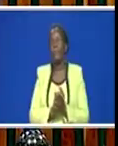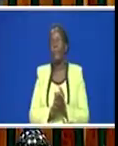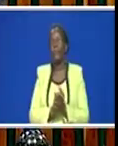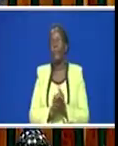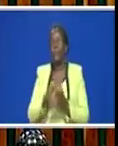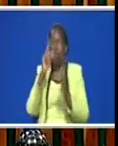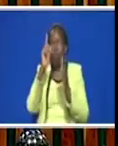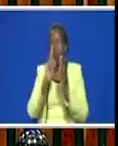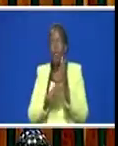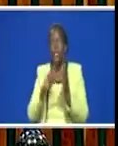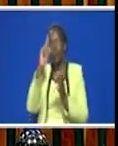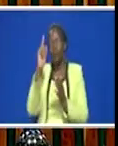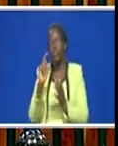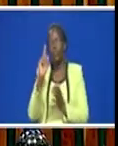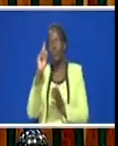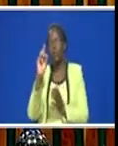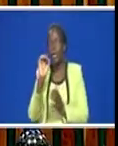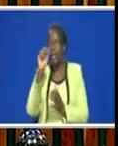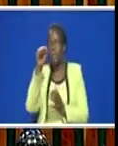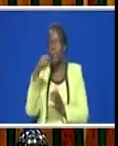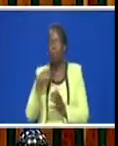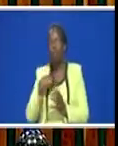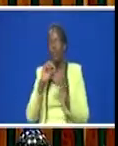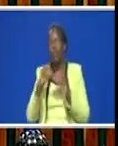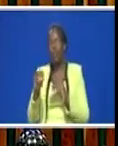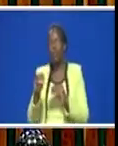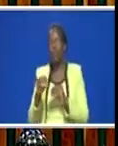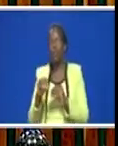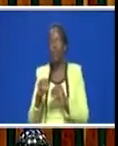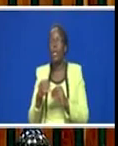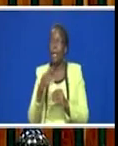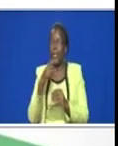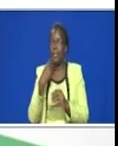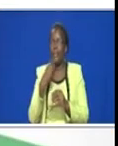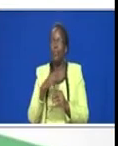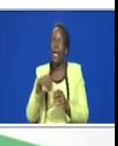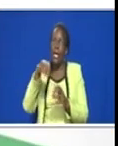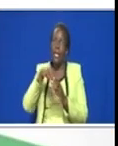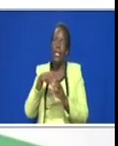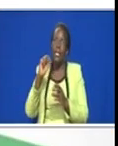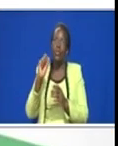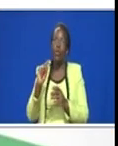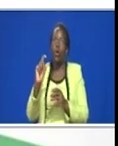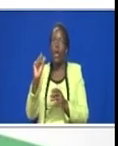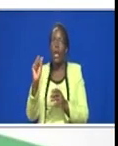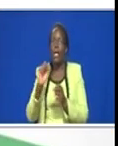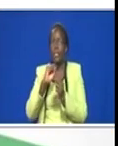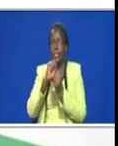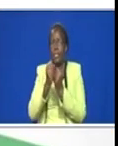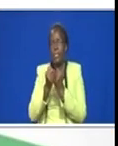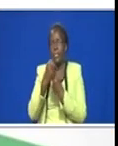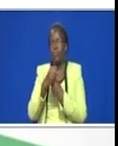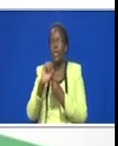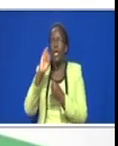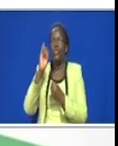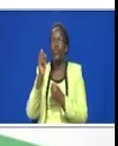What is question 1 asking me to do? Question 1 is saying, in the solar system,